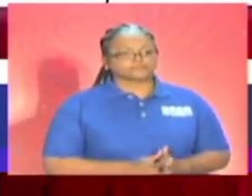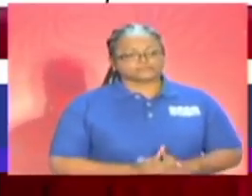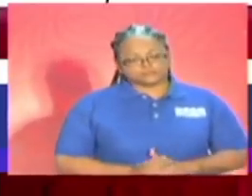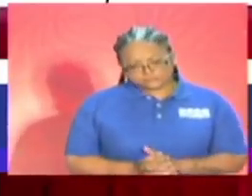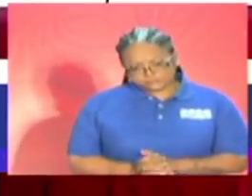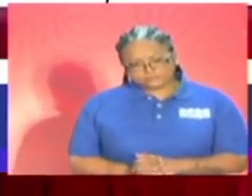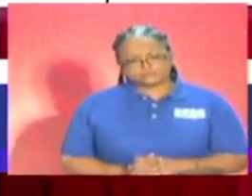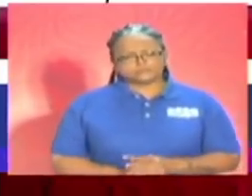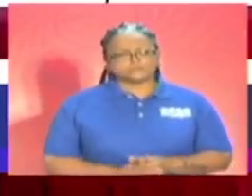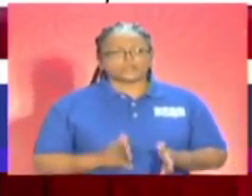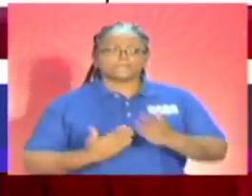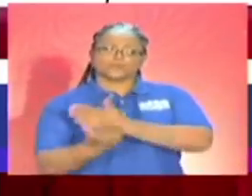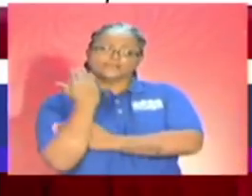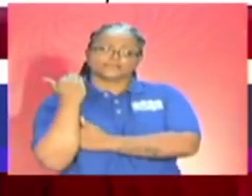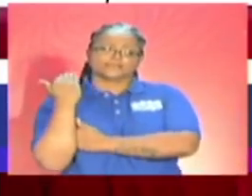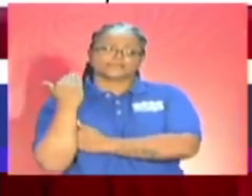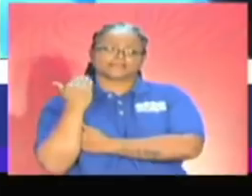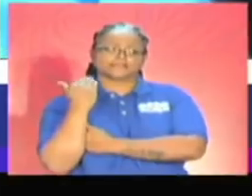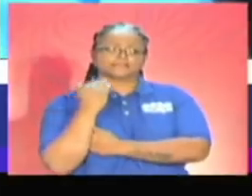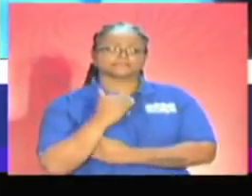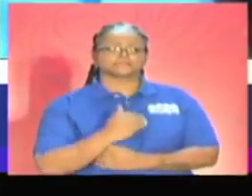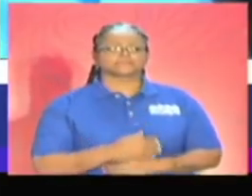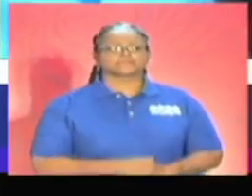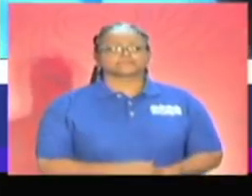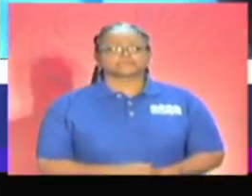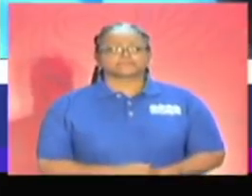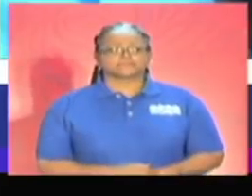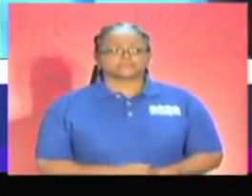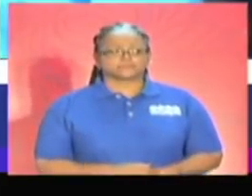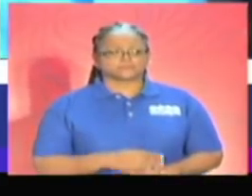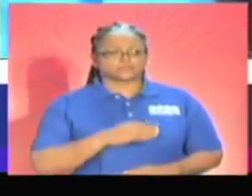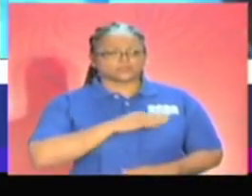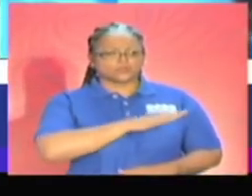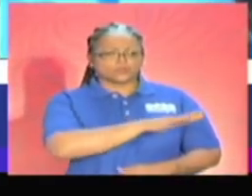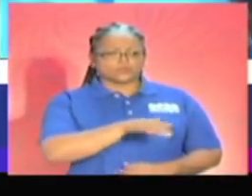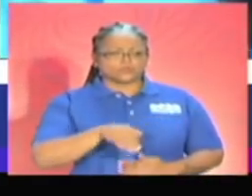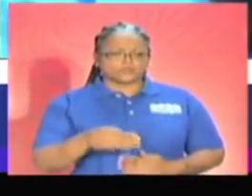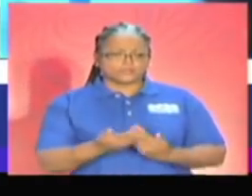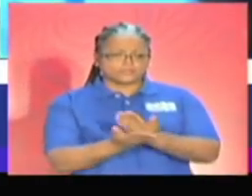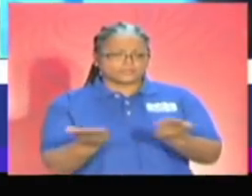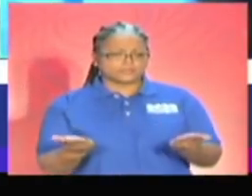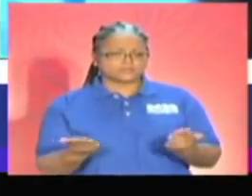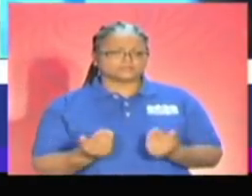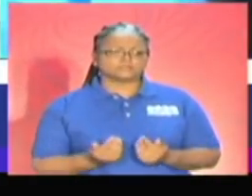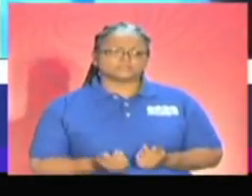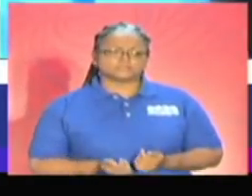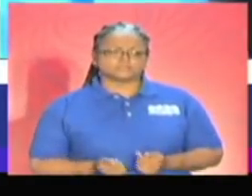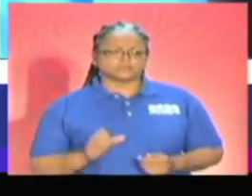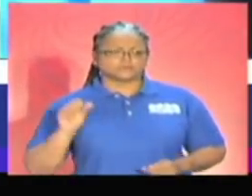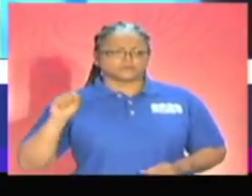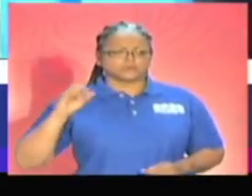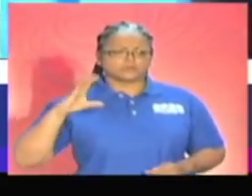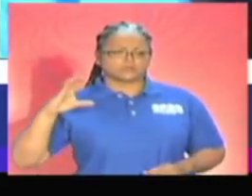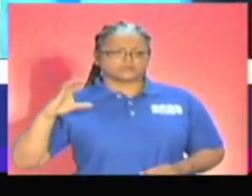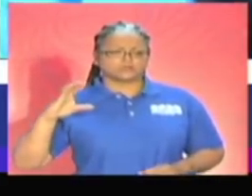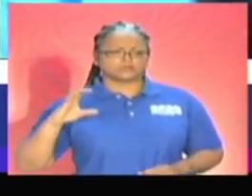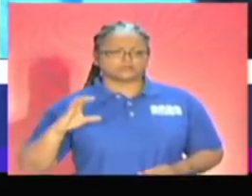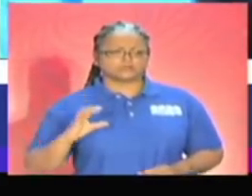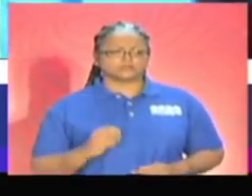you, Mr. Alexander, and to the entire panel. Stephen Cummings, 98.1